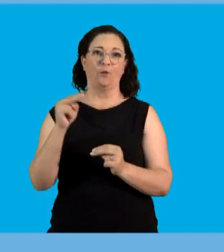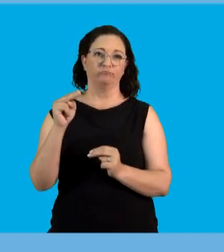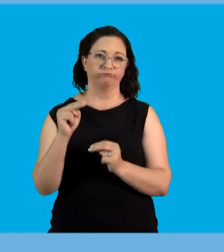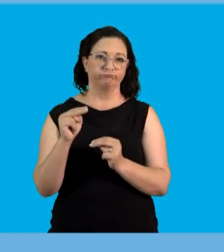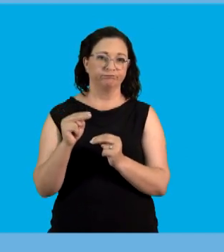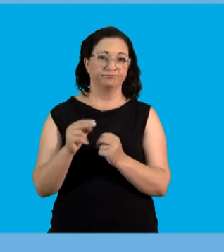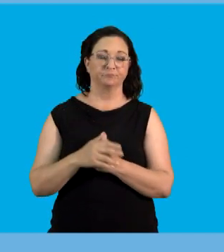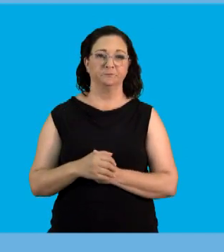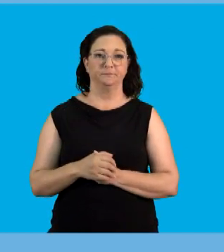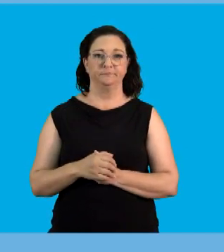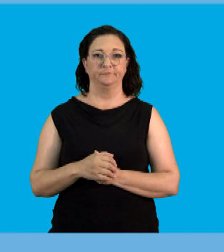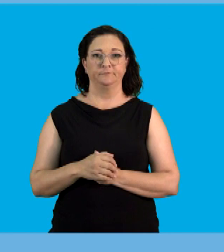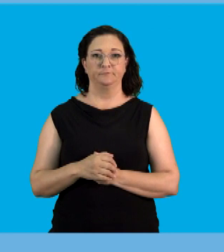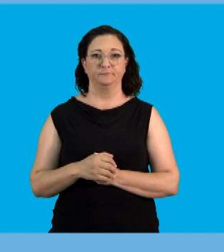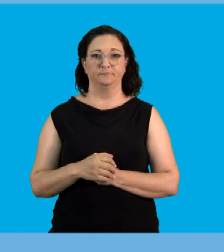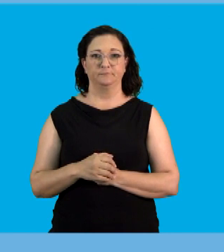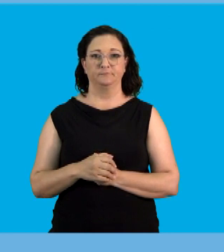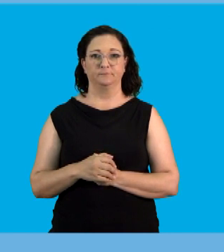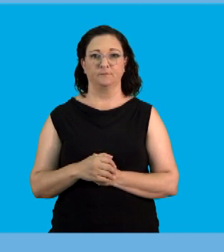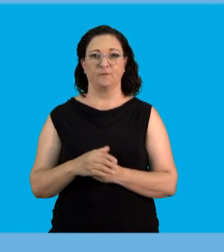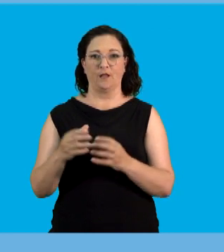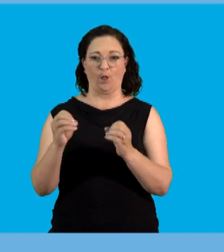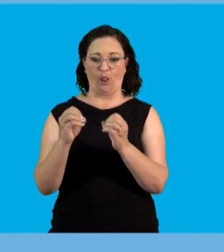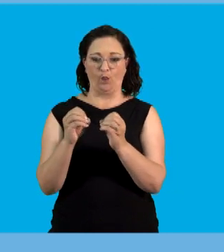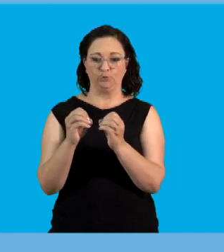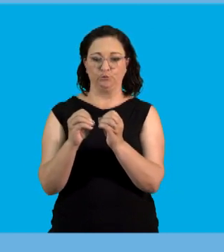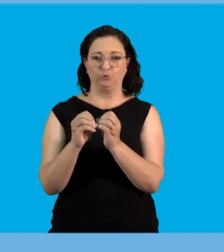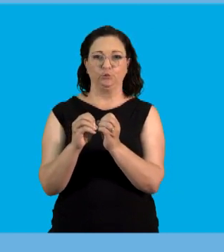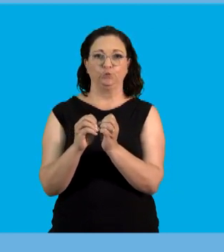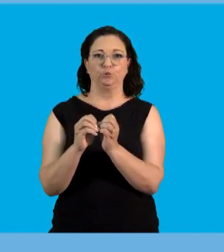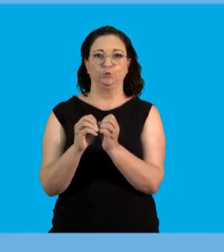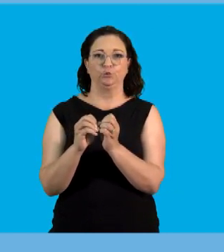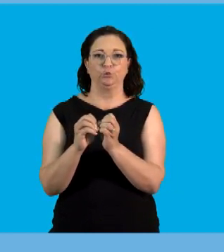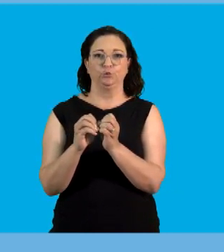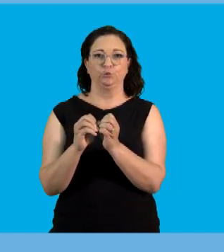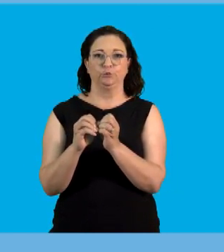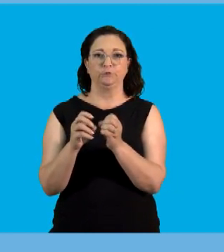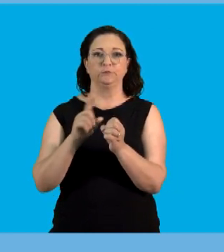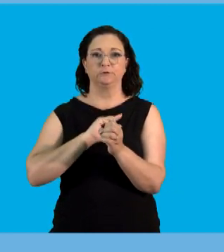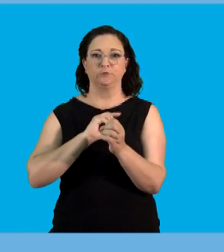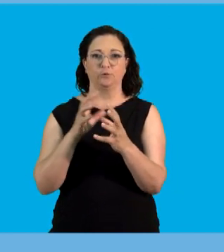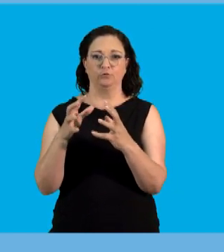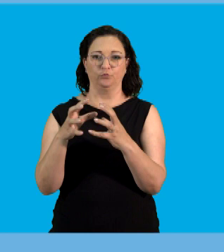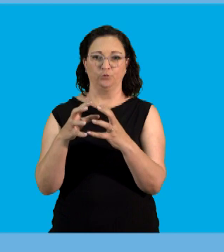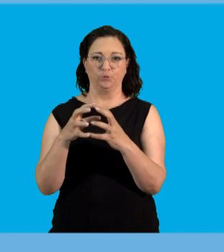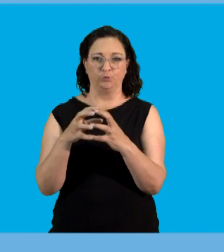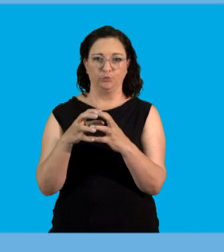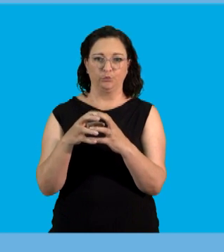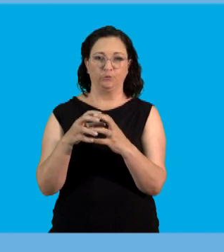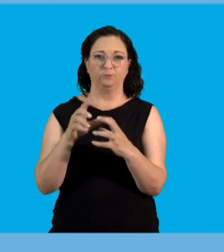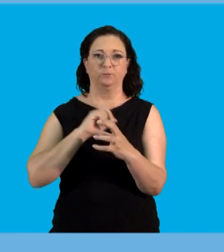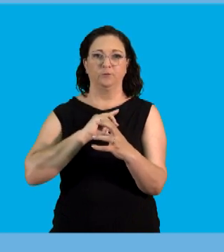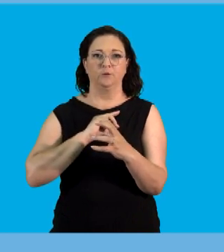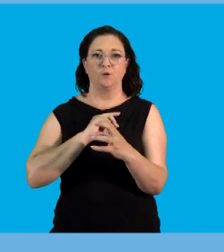the particles are going to move more slowly, and as they move more slowly, they are going to now move closer to each other, and then the particles are going to contract.